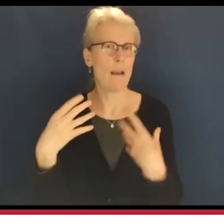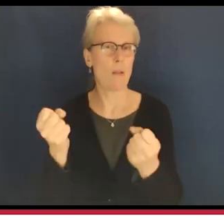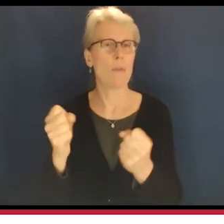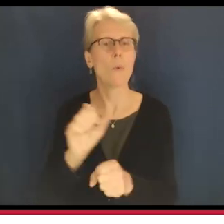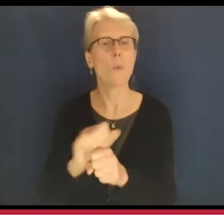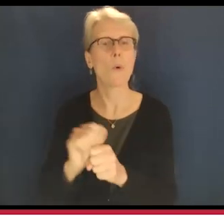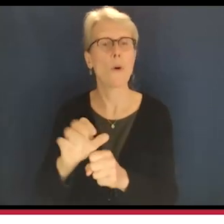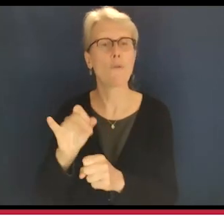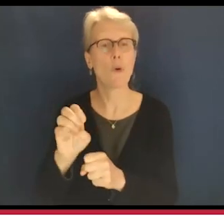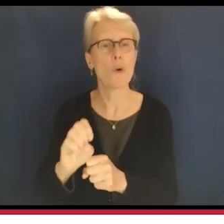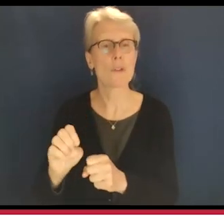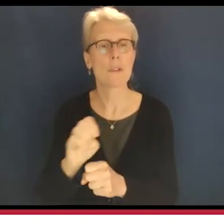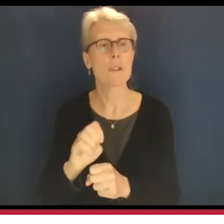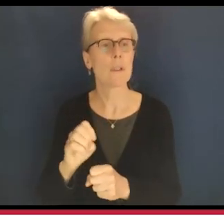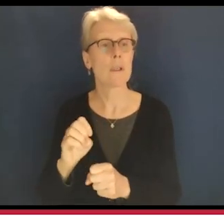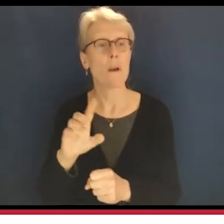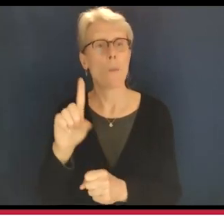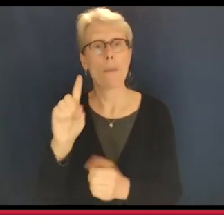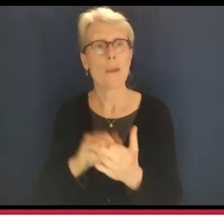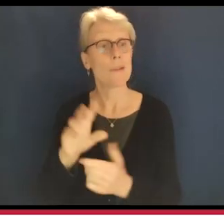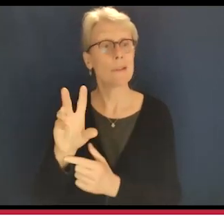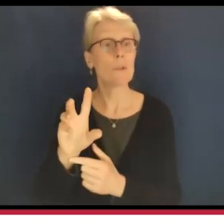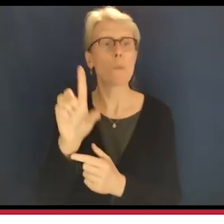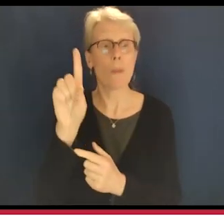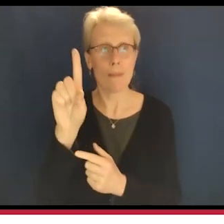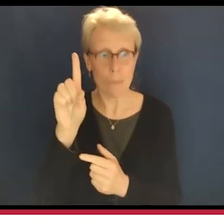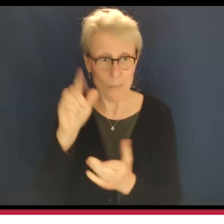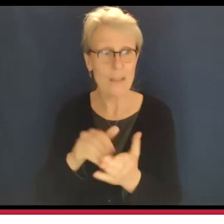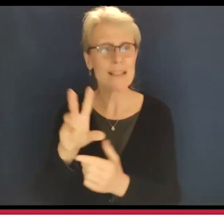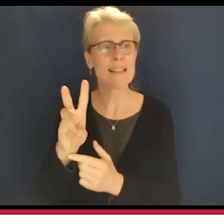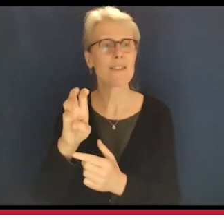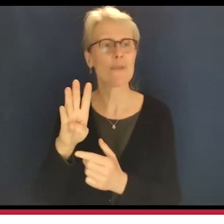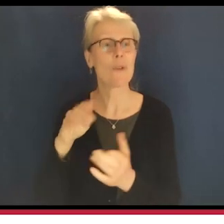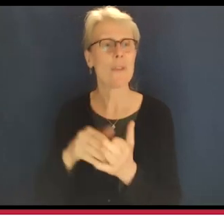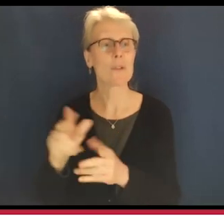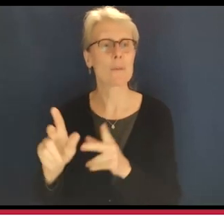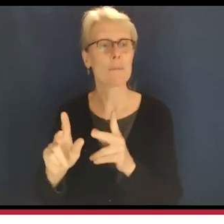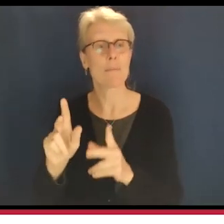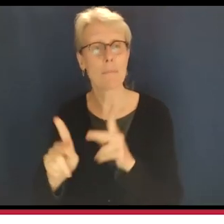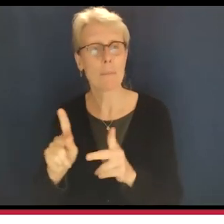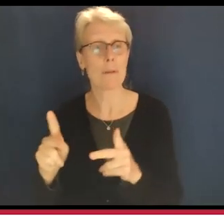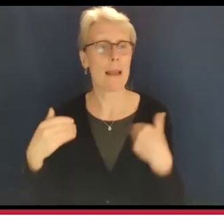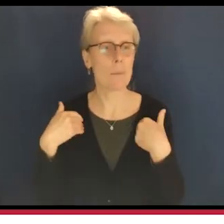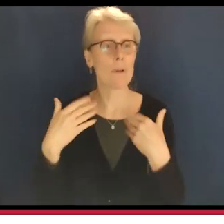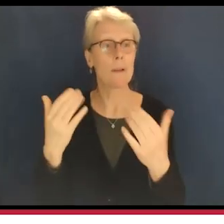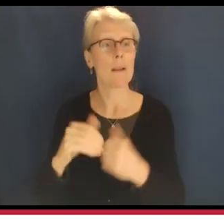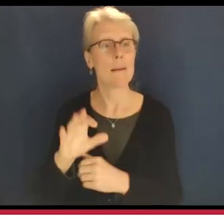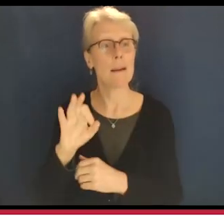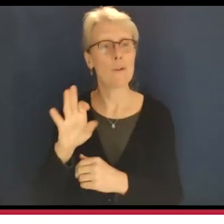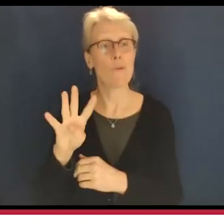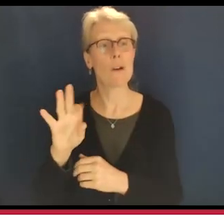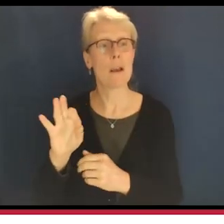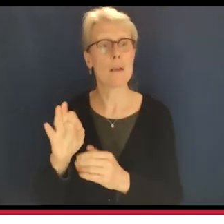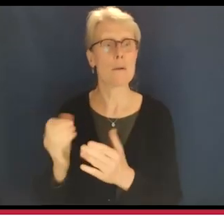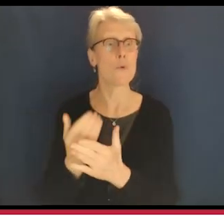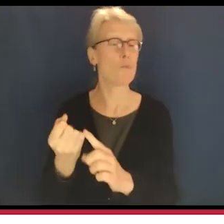164,000 animals and people were safely sampled, enhanced laboratory systems, 949 novel viruses